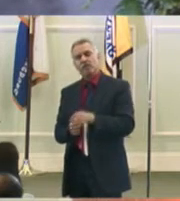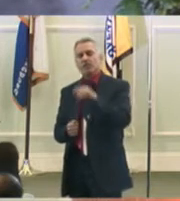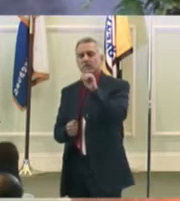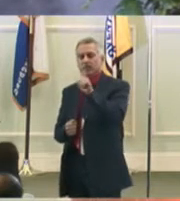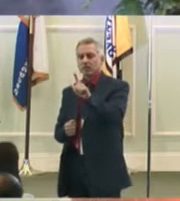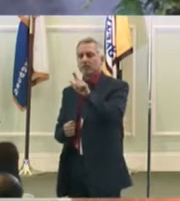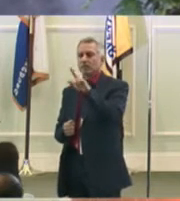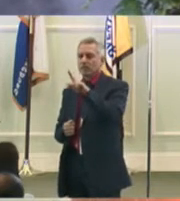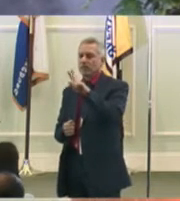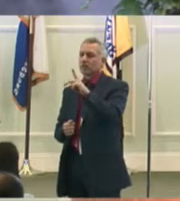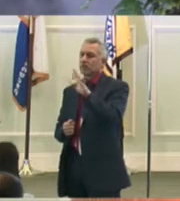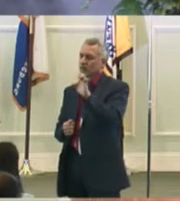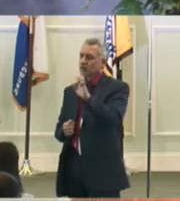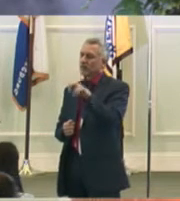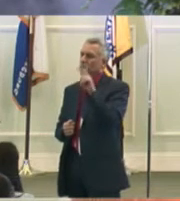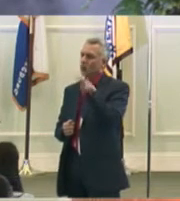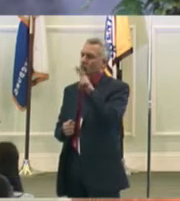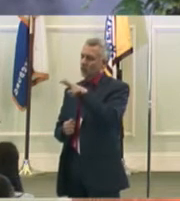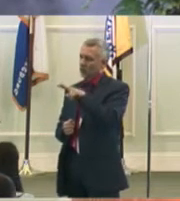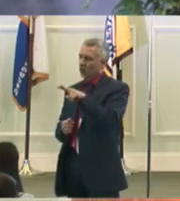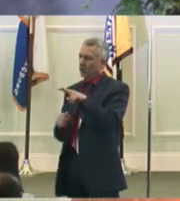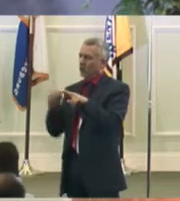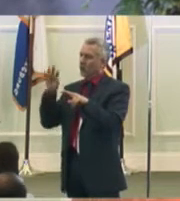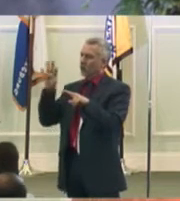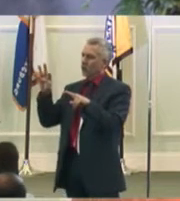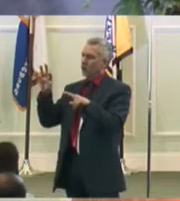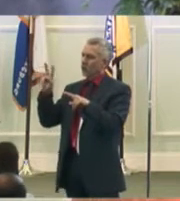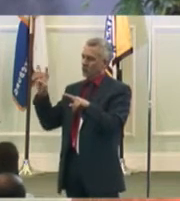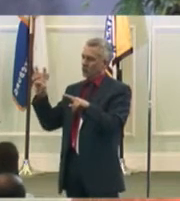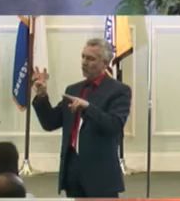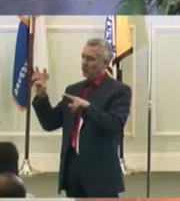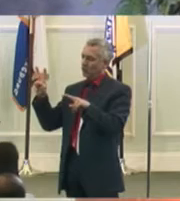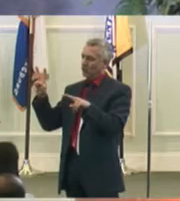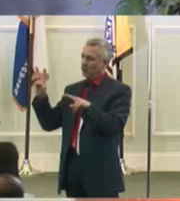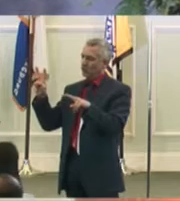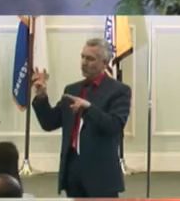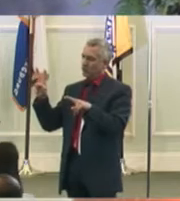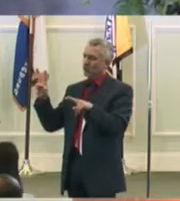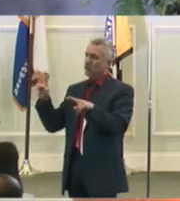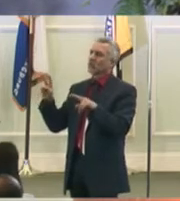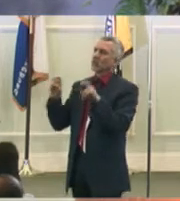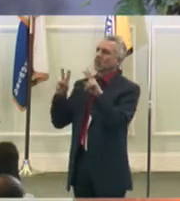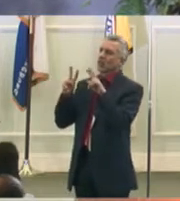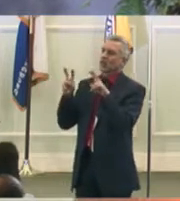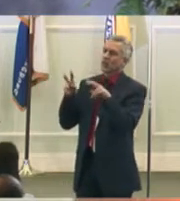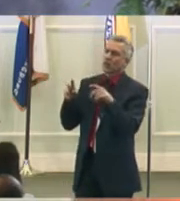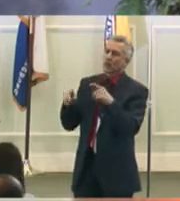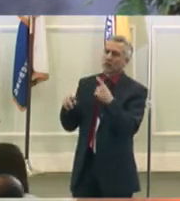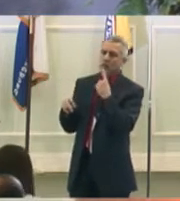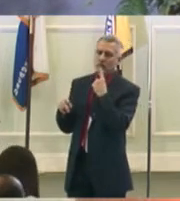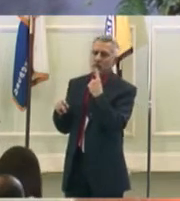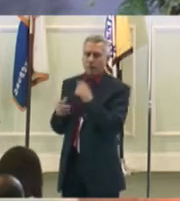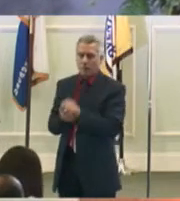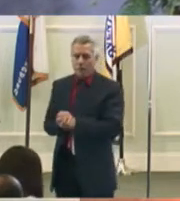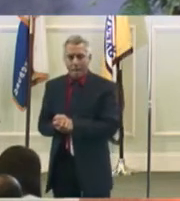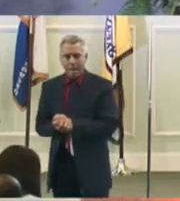Luke 22:42. Say you shouldn't wear the saints out, some relative. I'm watching the clock.